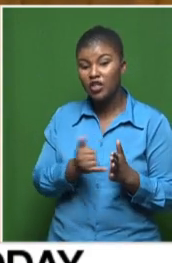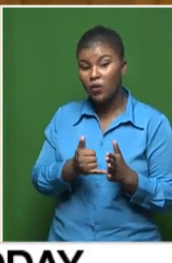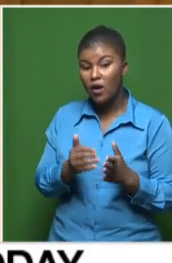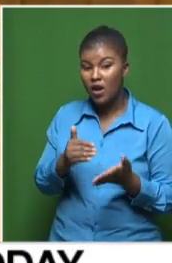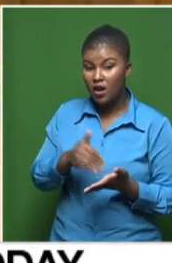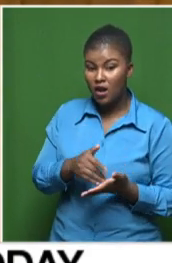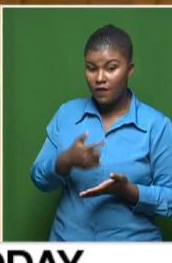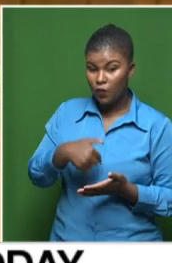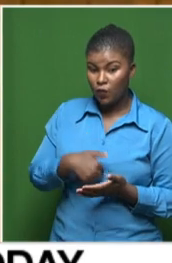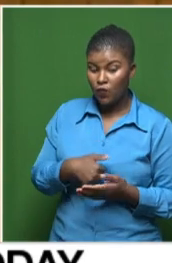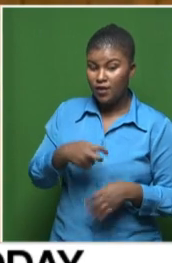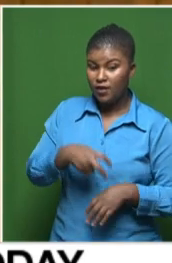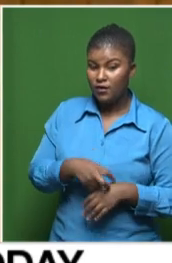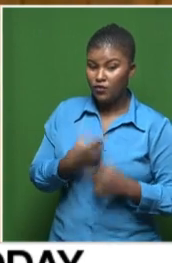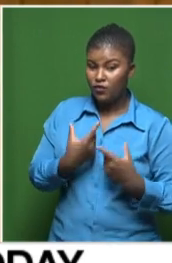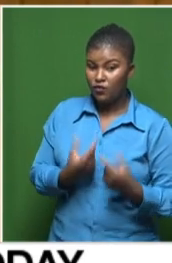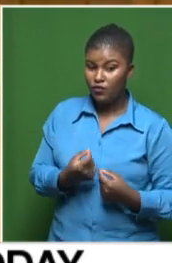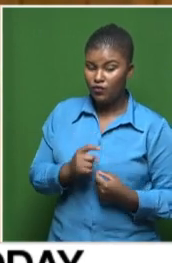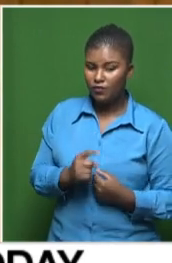then we have to